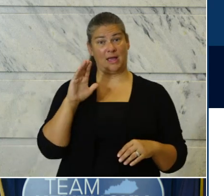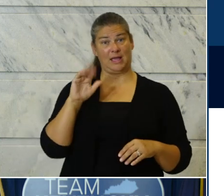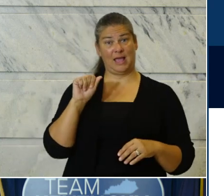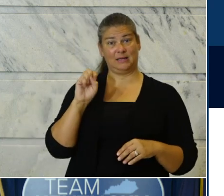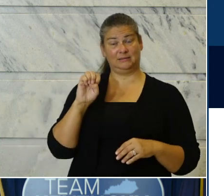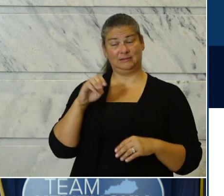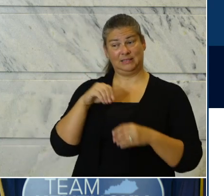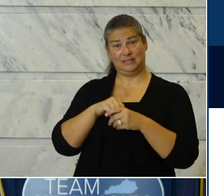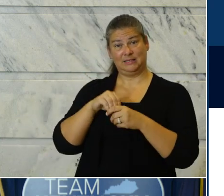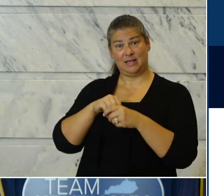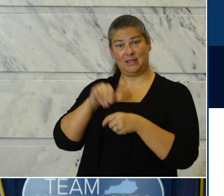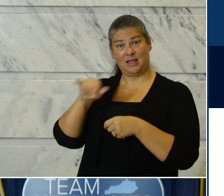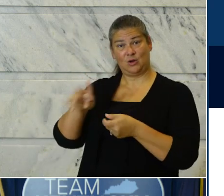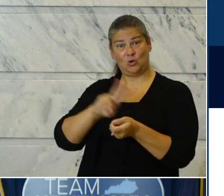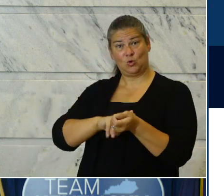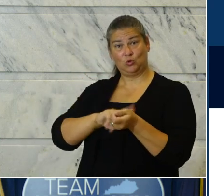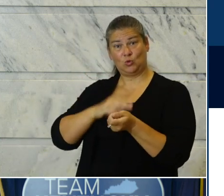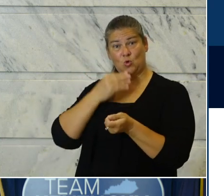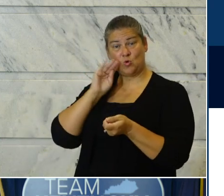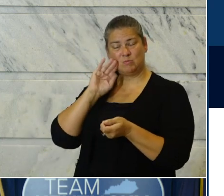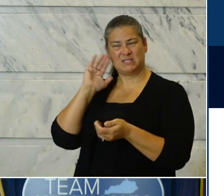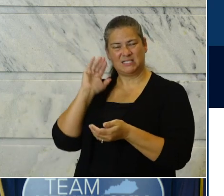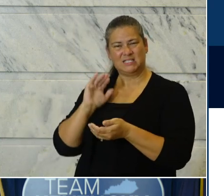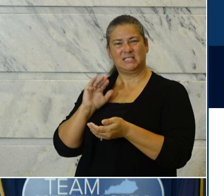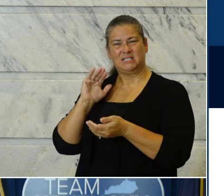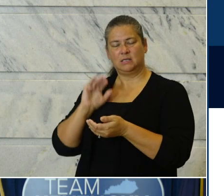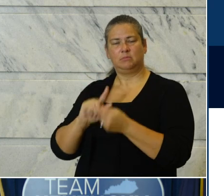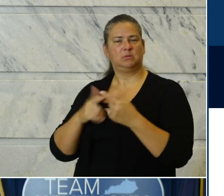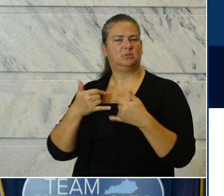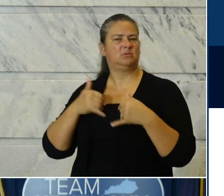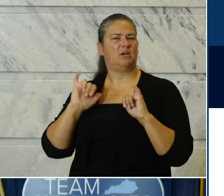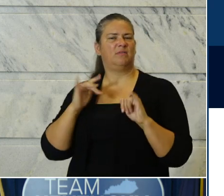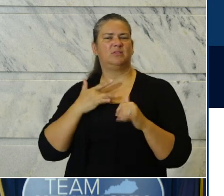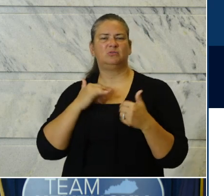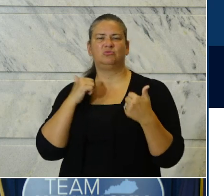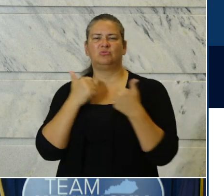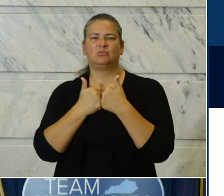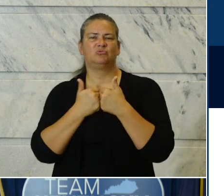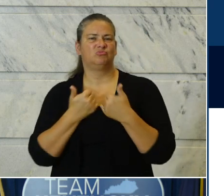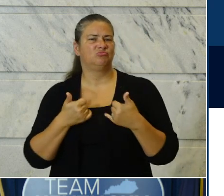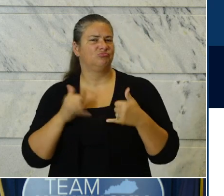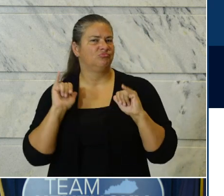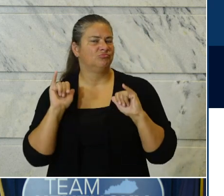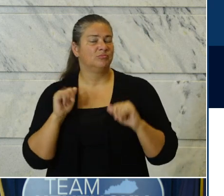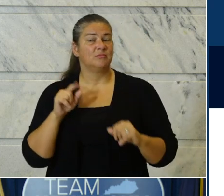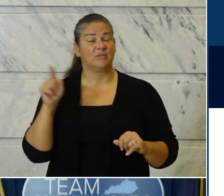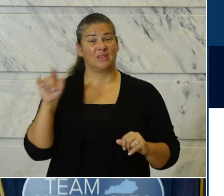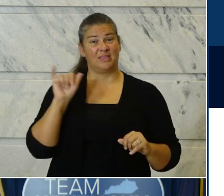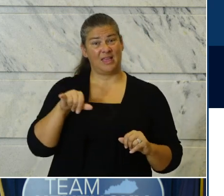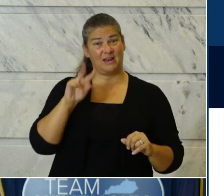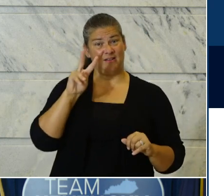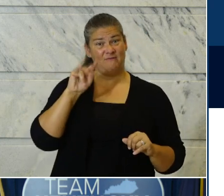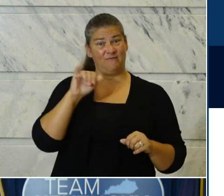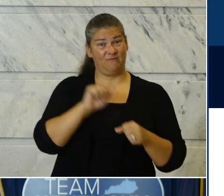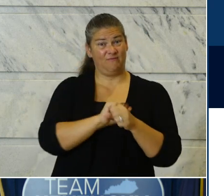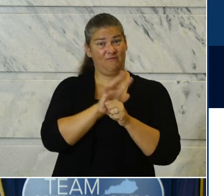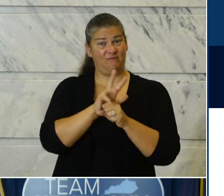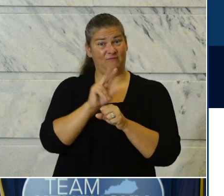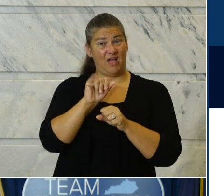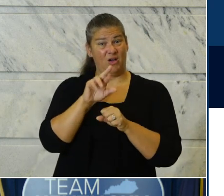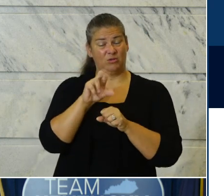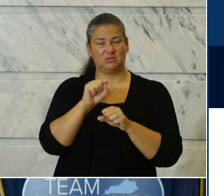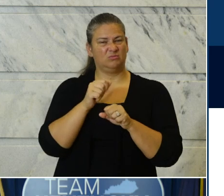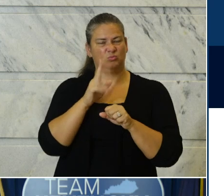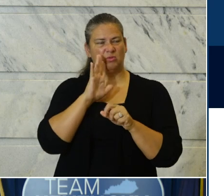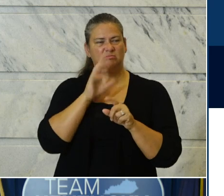these facilities. But this is going to continue to be a challenge. This virus comes for everybody, but it's especially deadly in this